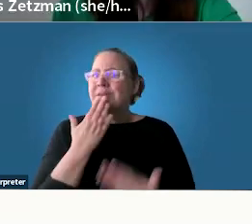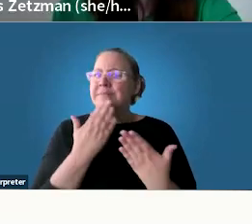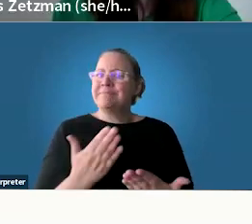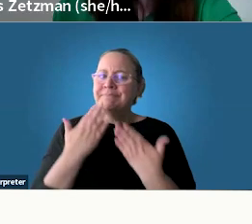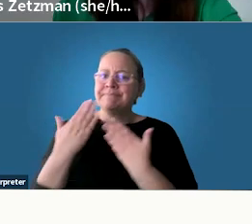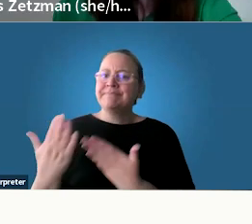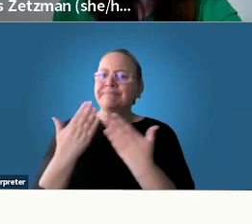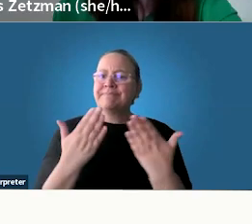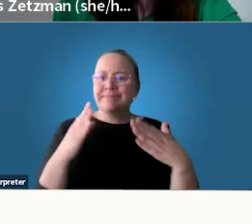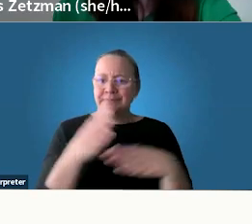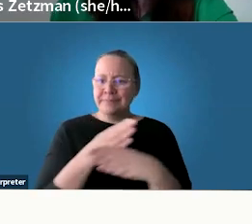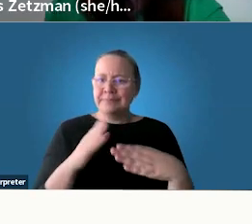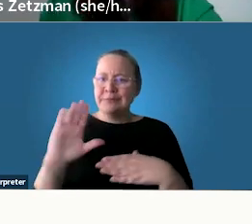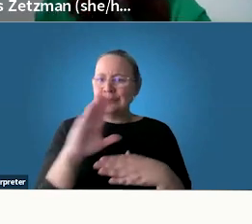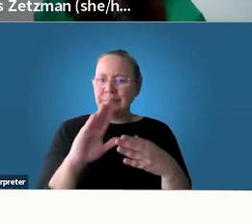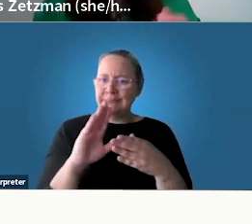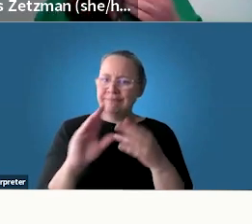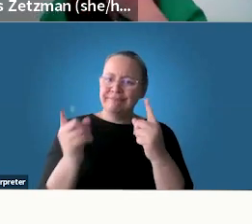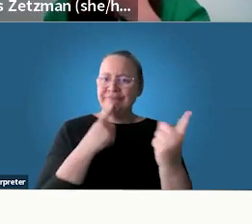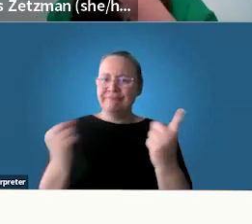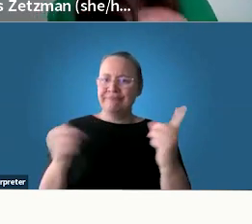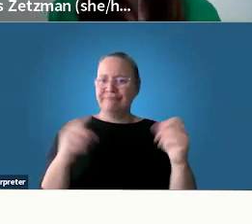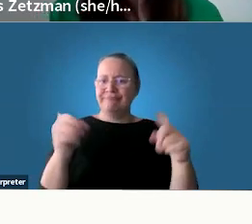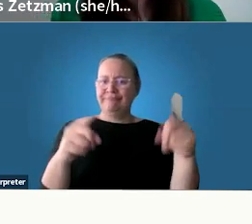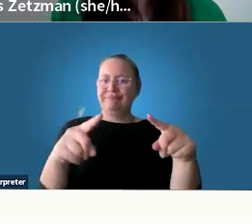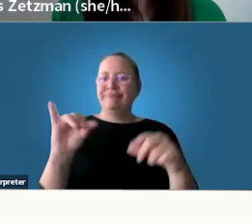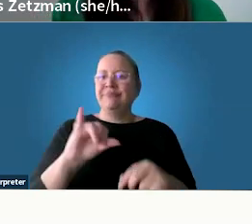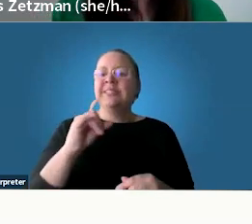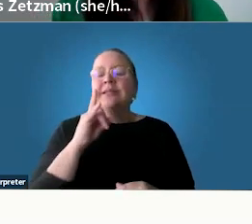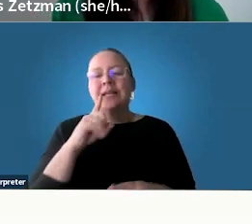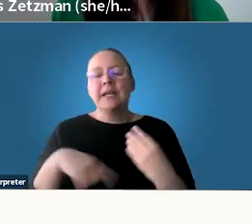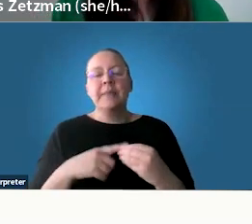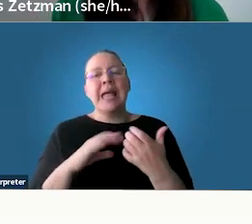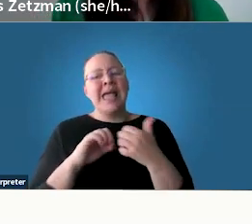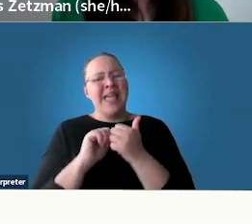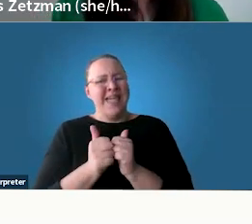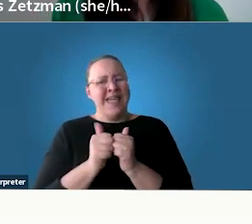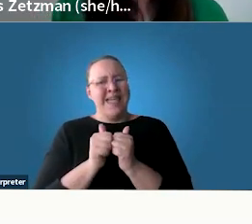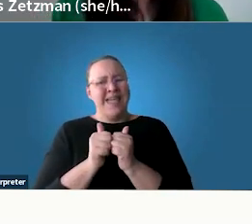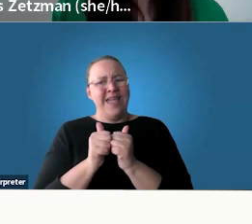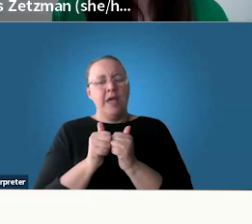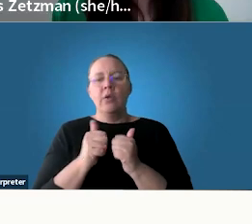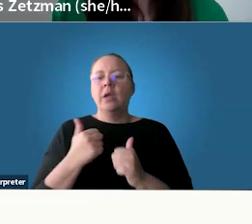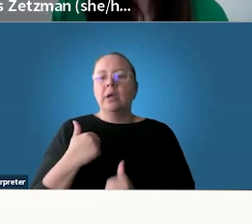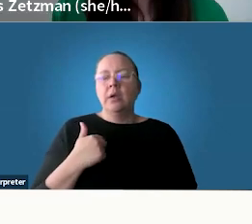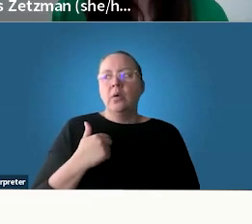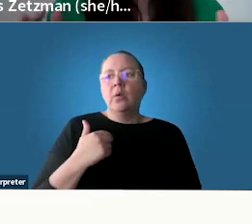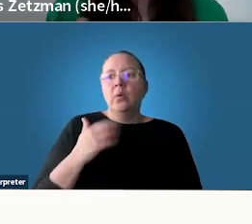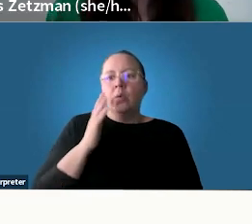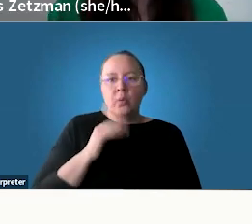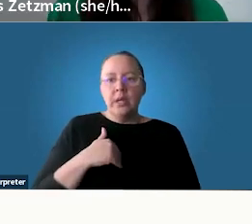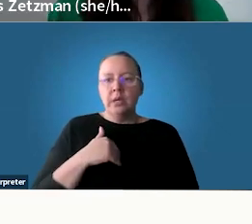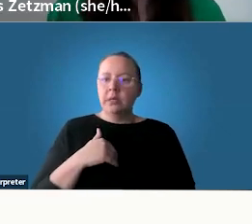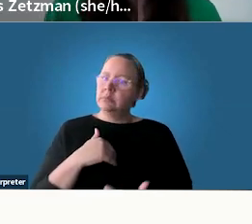you sharing those with us. And as we were just talking about, how is it that we are going to